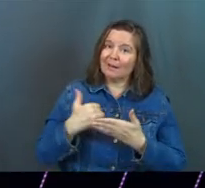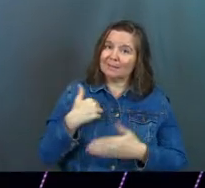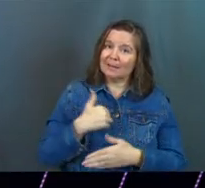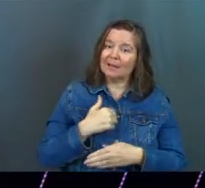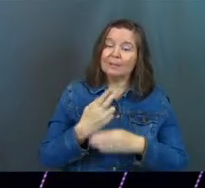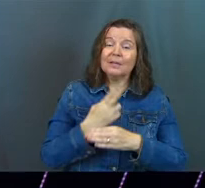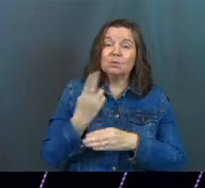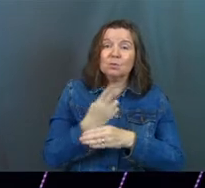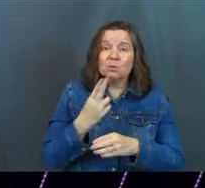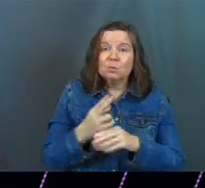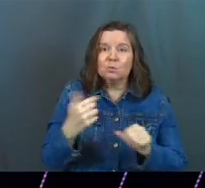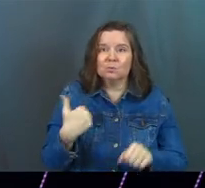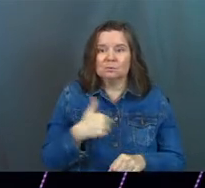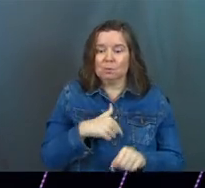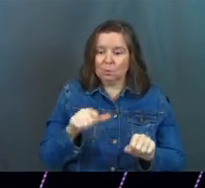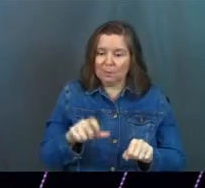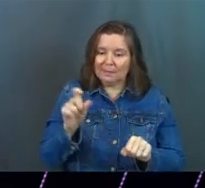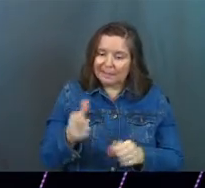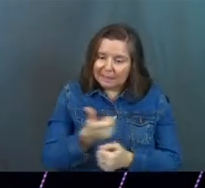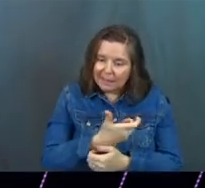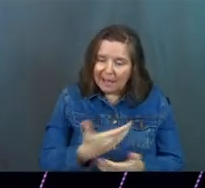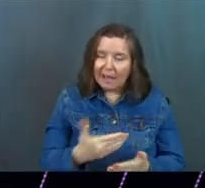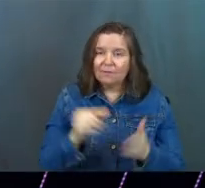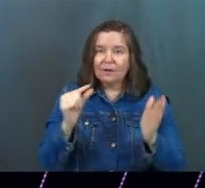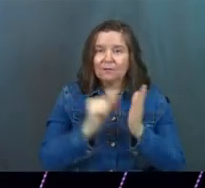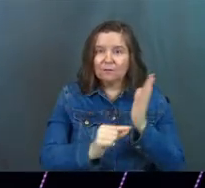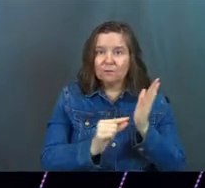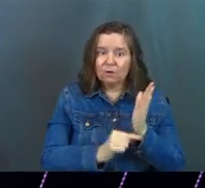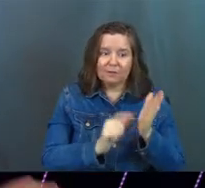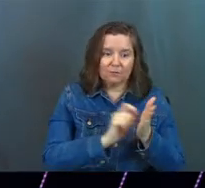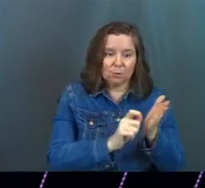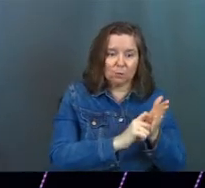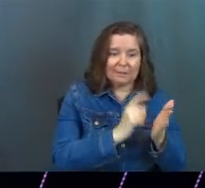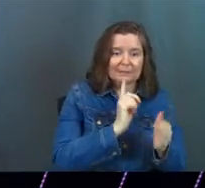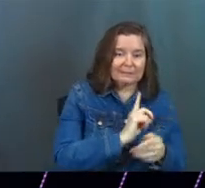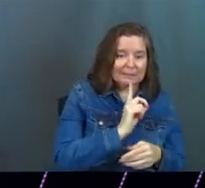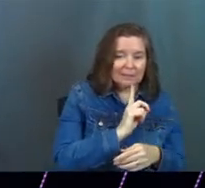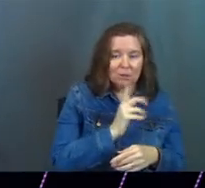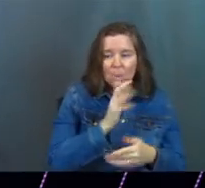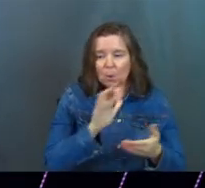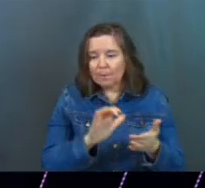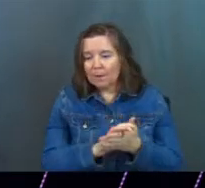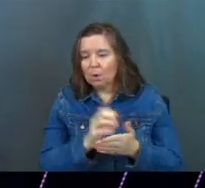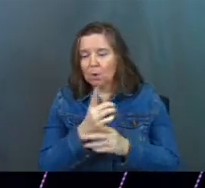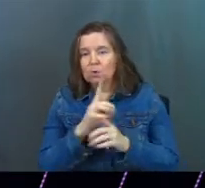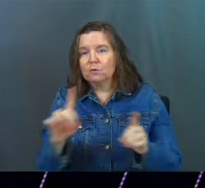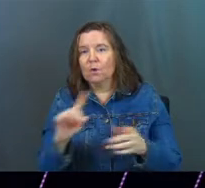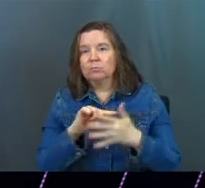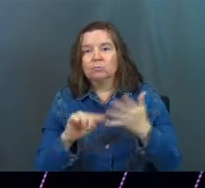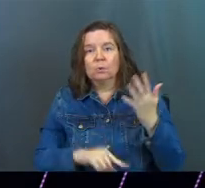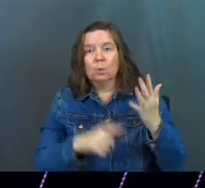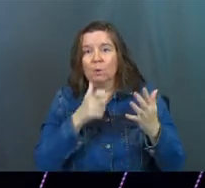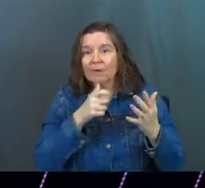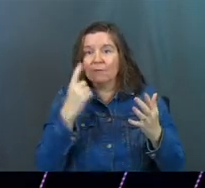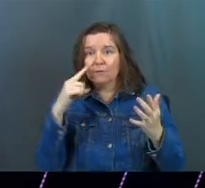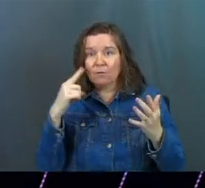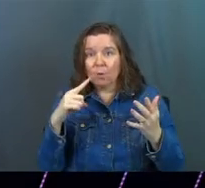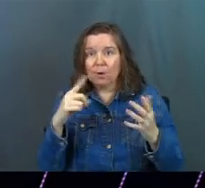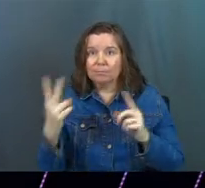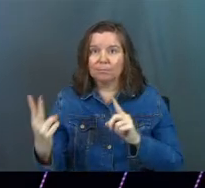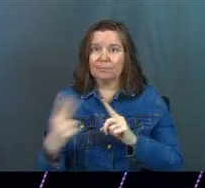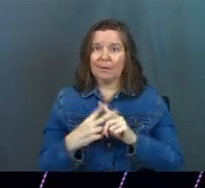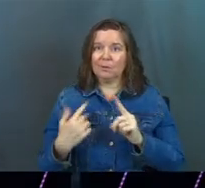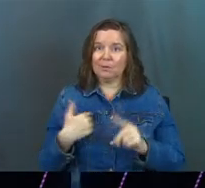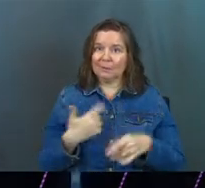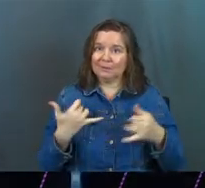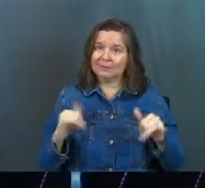means it's useful. Like, we need every single verse, whether it's written to singles or married or divorcees, whoever it is, it's